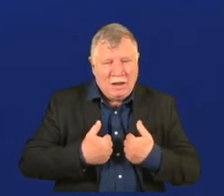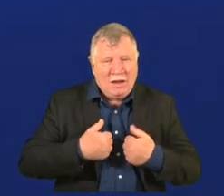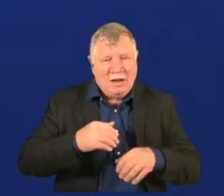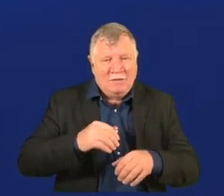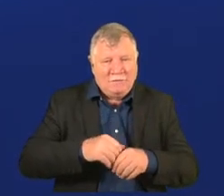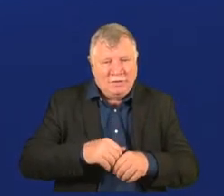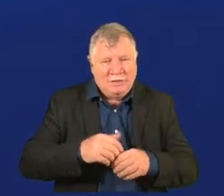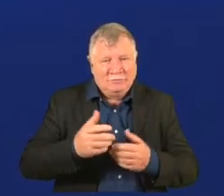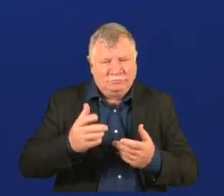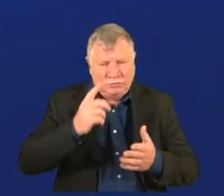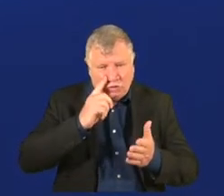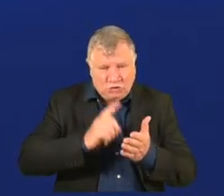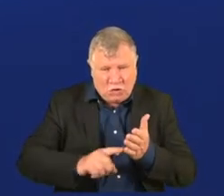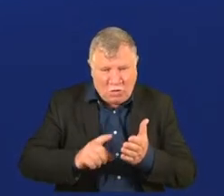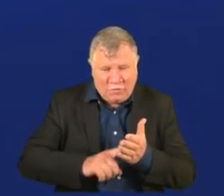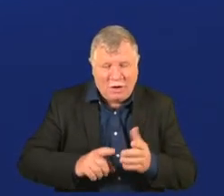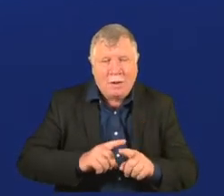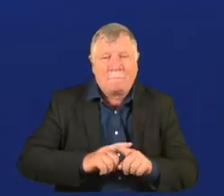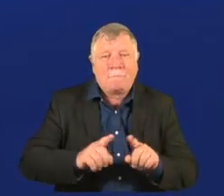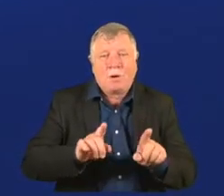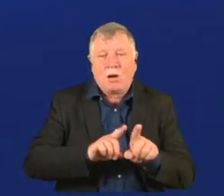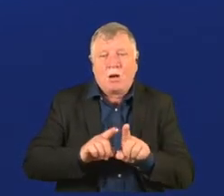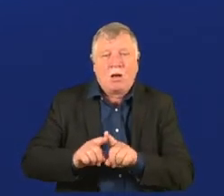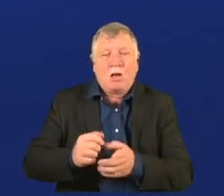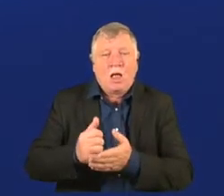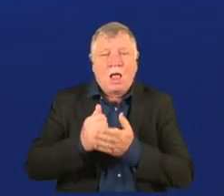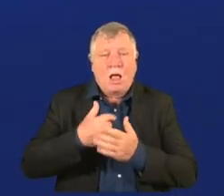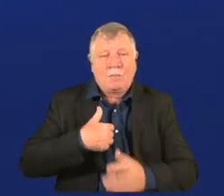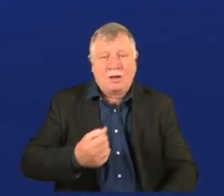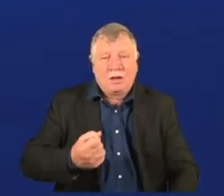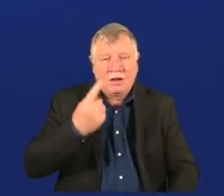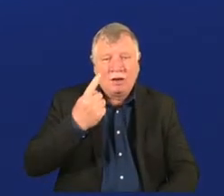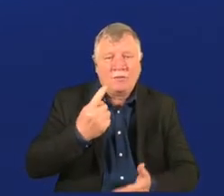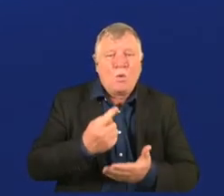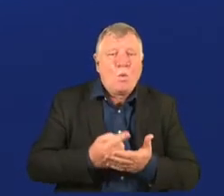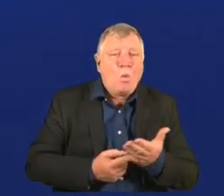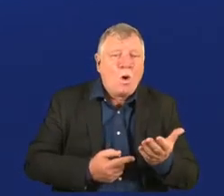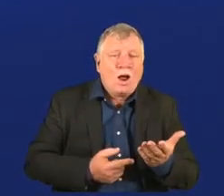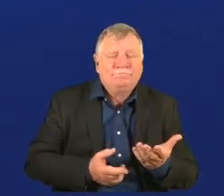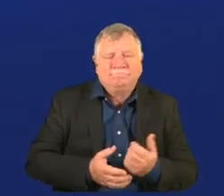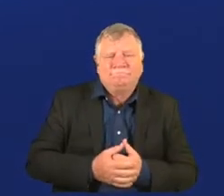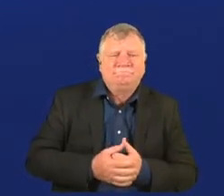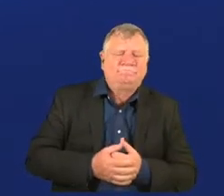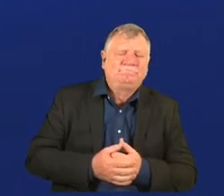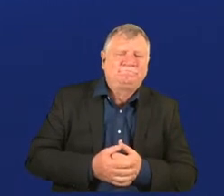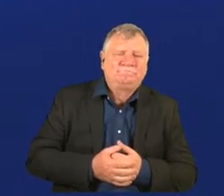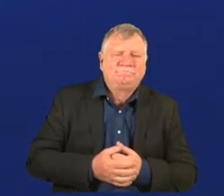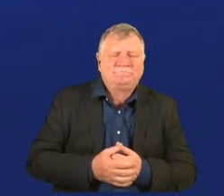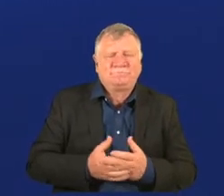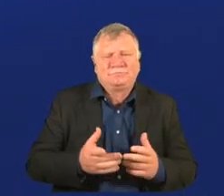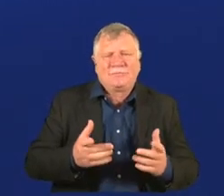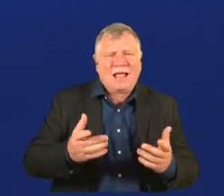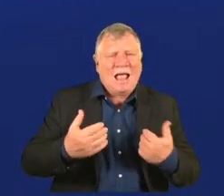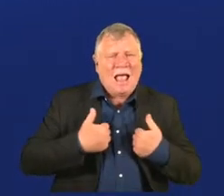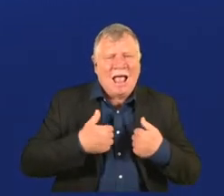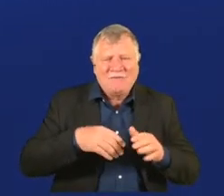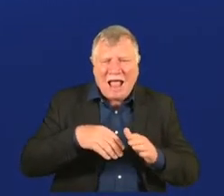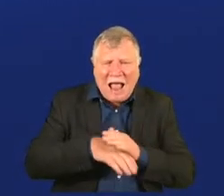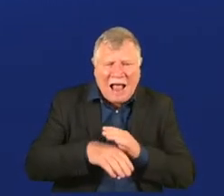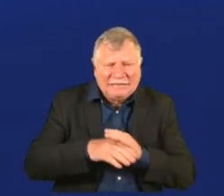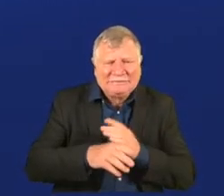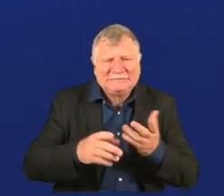in the survey, but to also help us understand what drives the access issue,